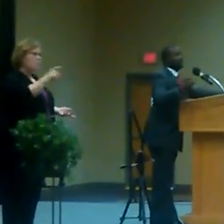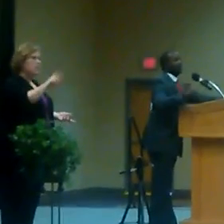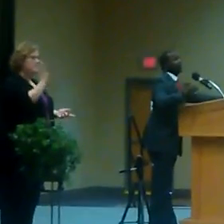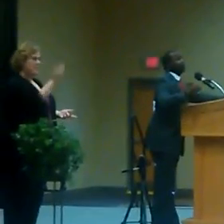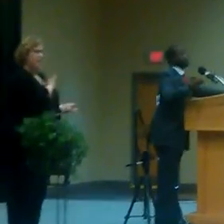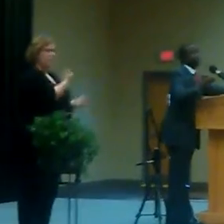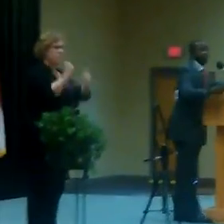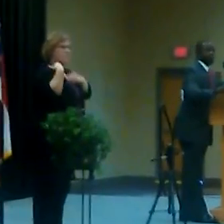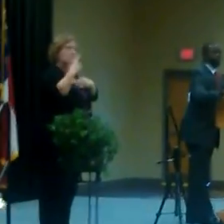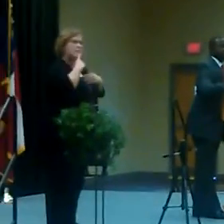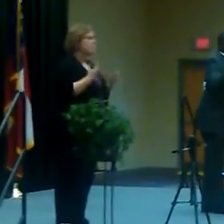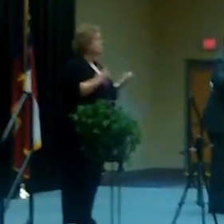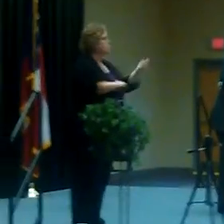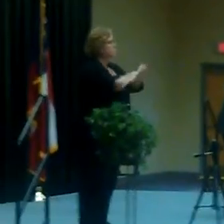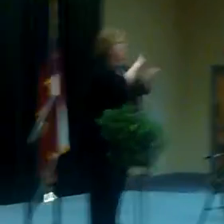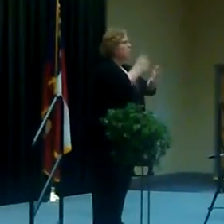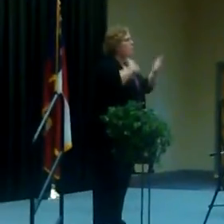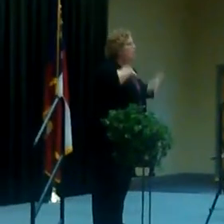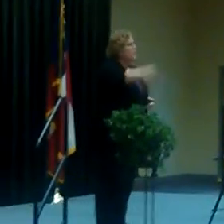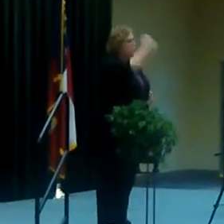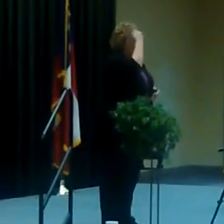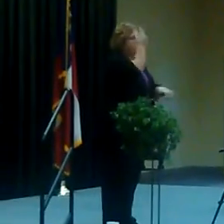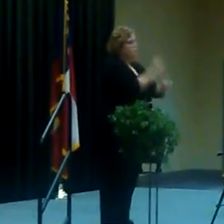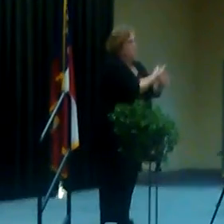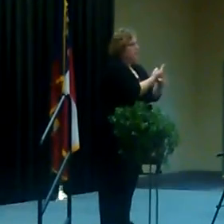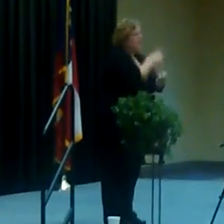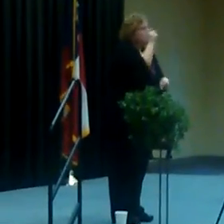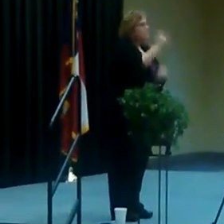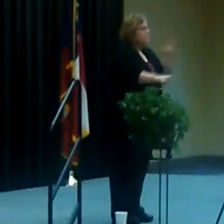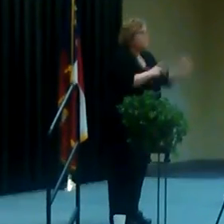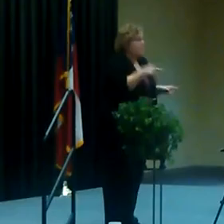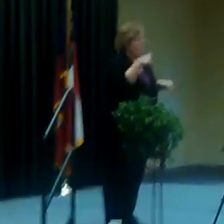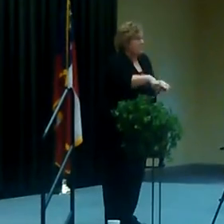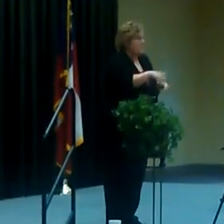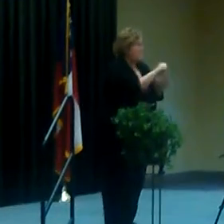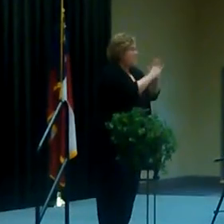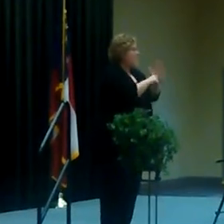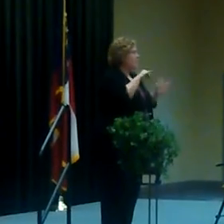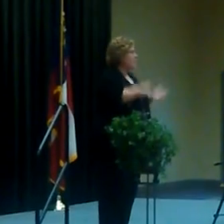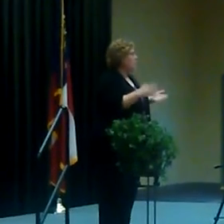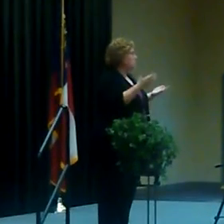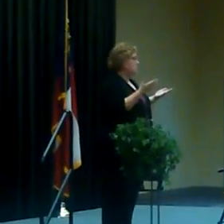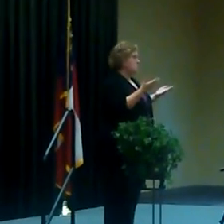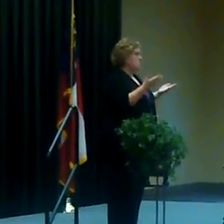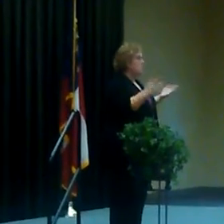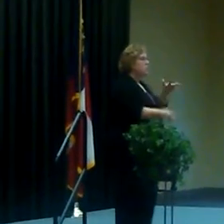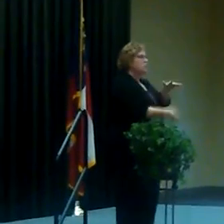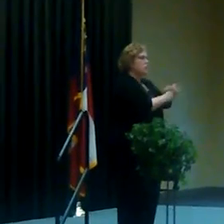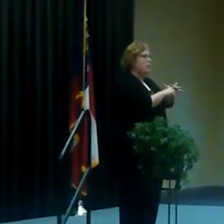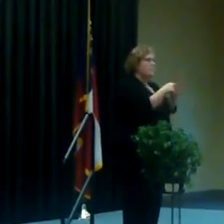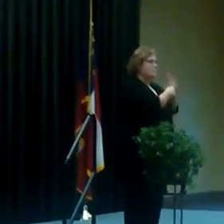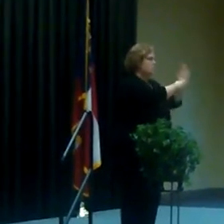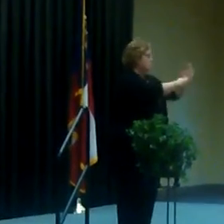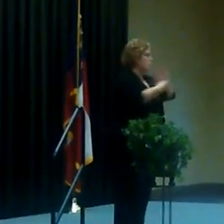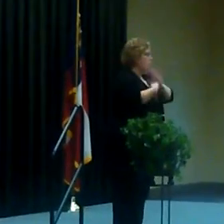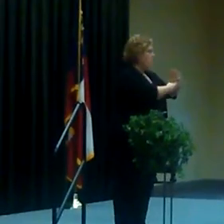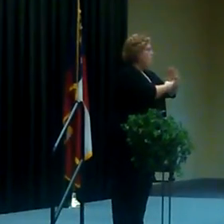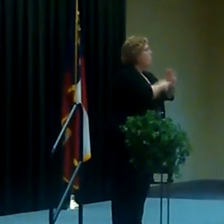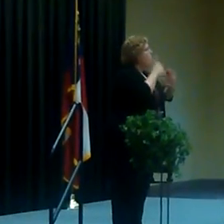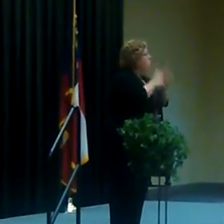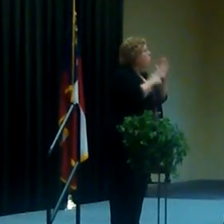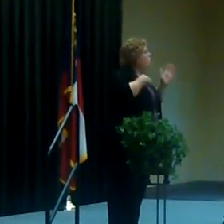standing up for what we know is right, because there are people around this state that are waiting for us to show up and give this state the leadership it needs to put us back on